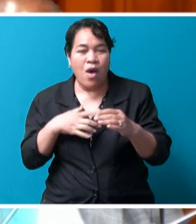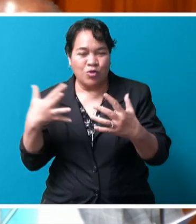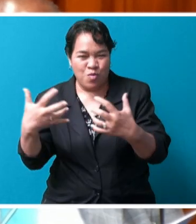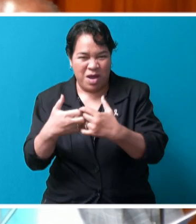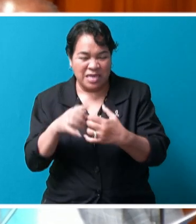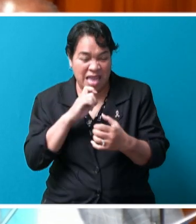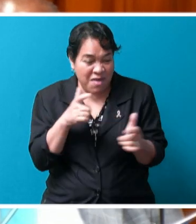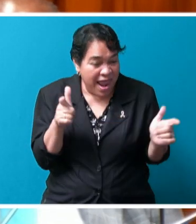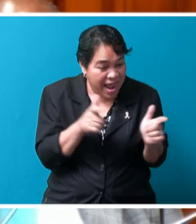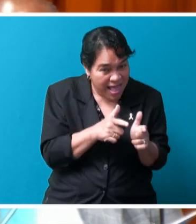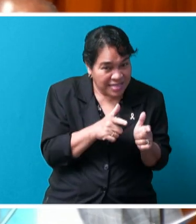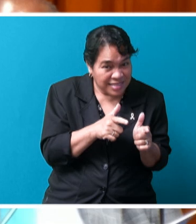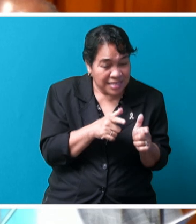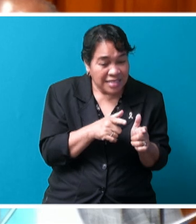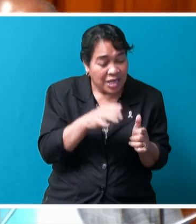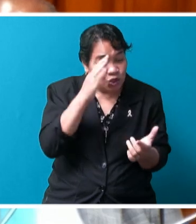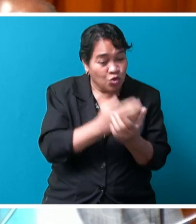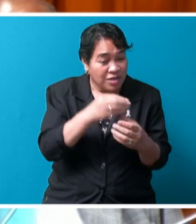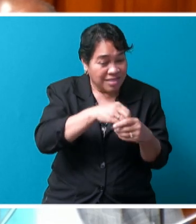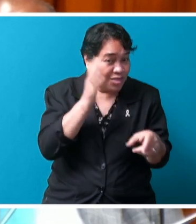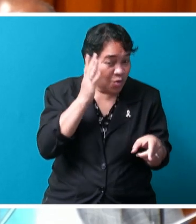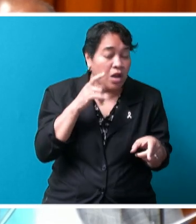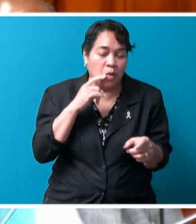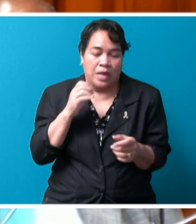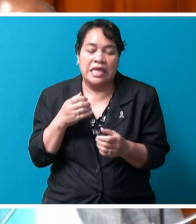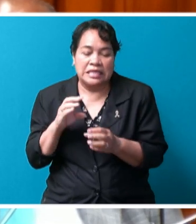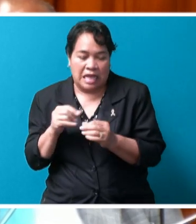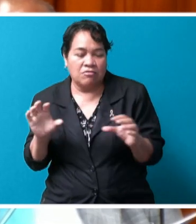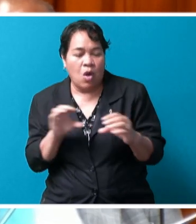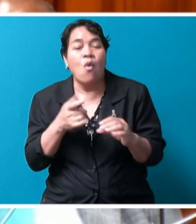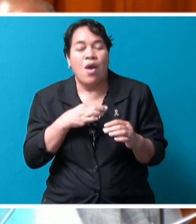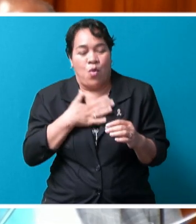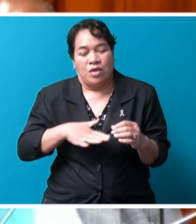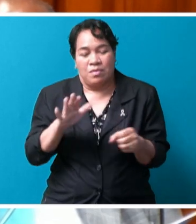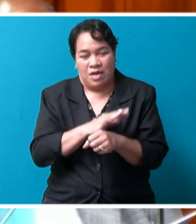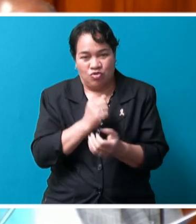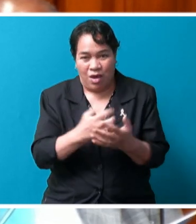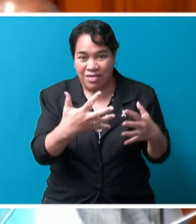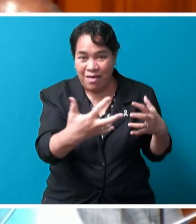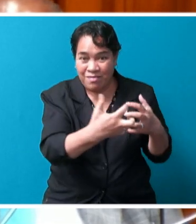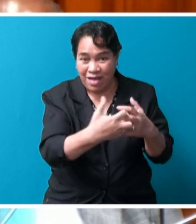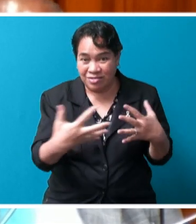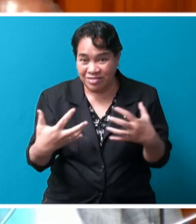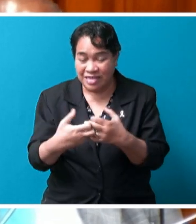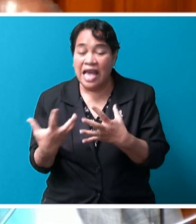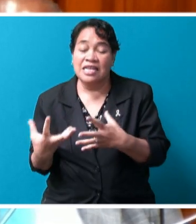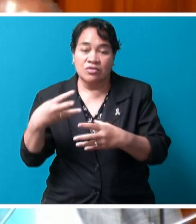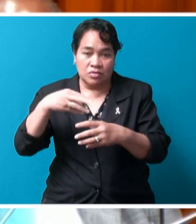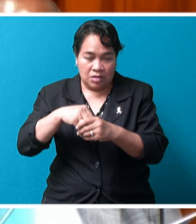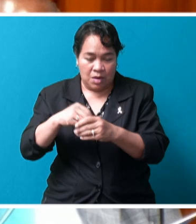into consideration to ensure that the allocation is also inclusive,